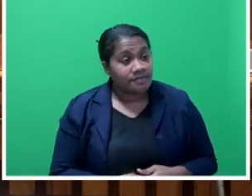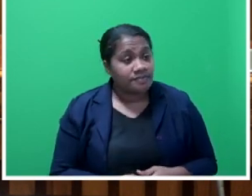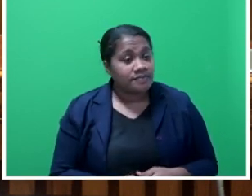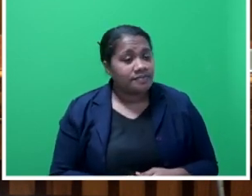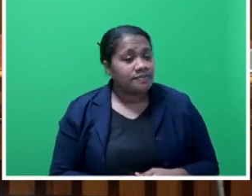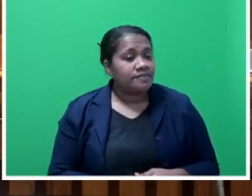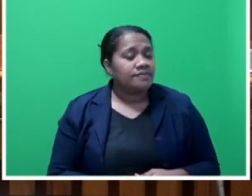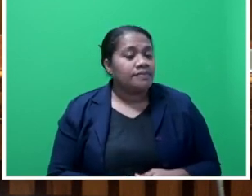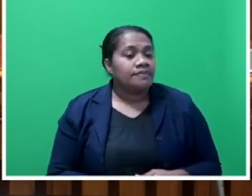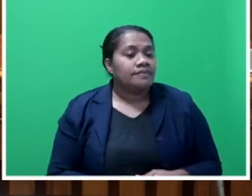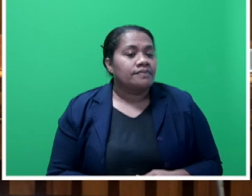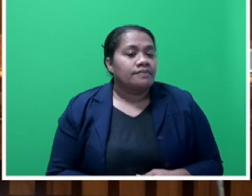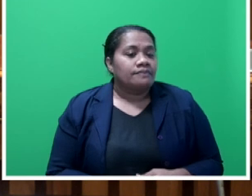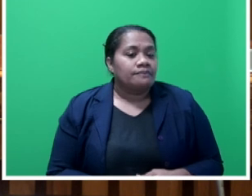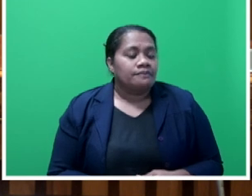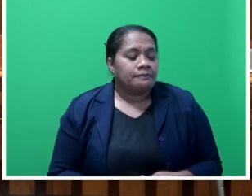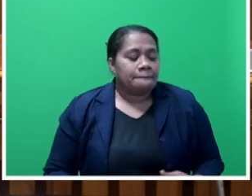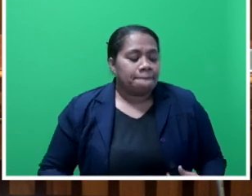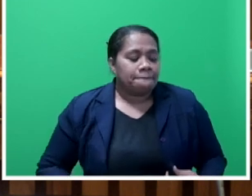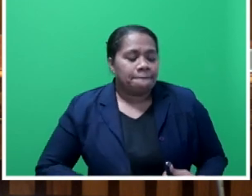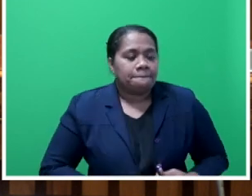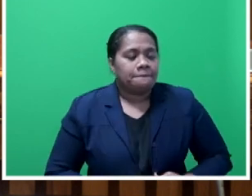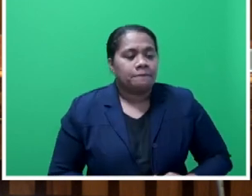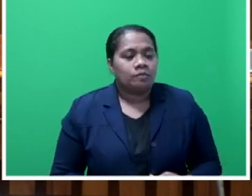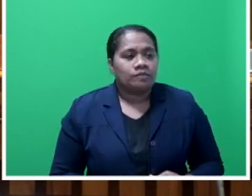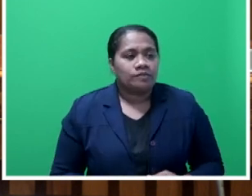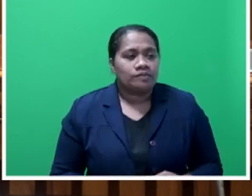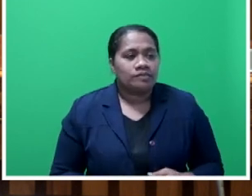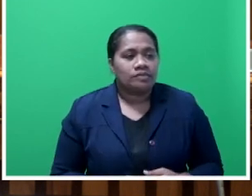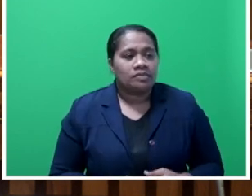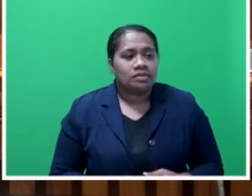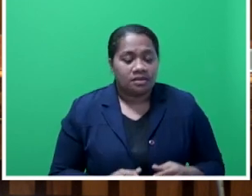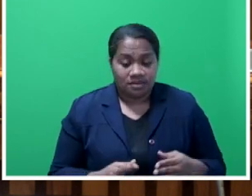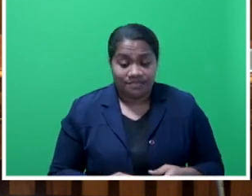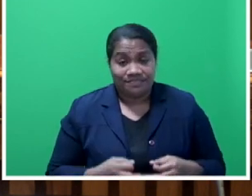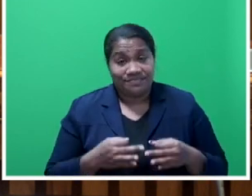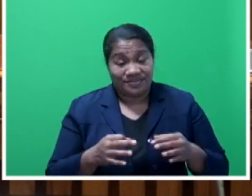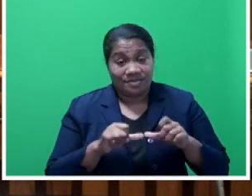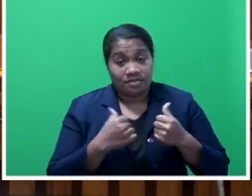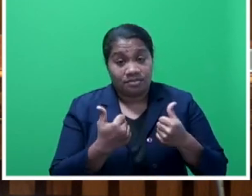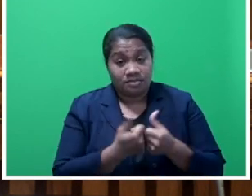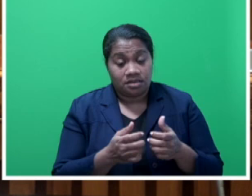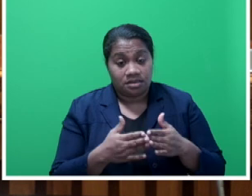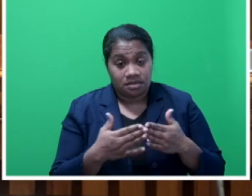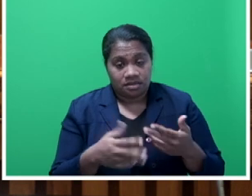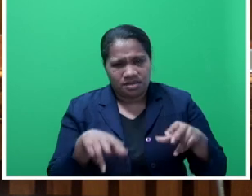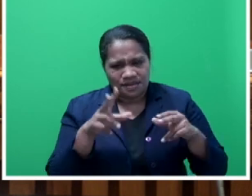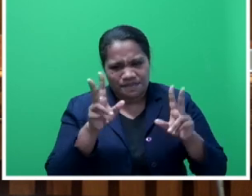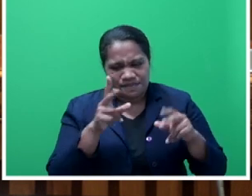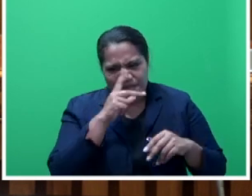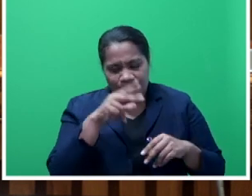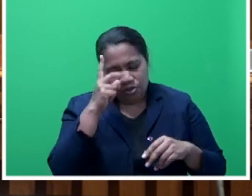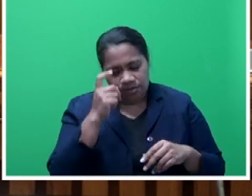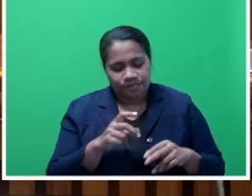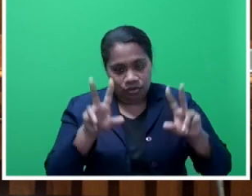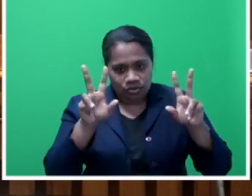the deferred prosecution agreement is now public knowledge. It says the Boeing admits, and I quote, that it knowingly,